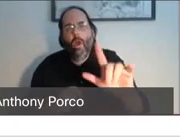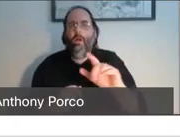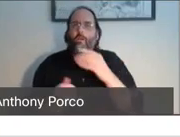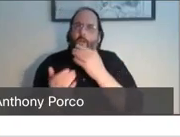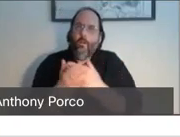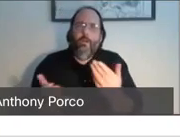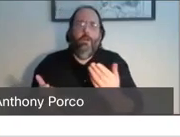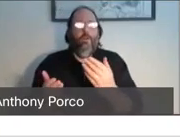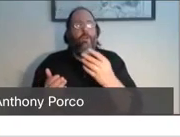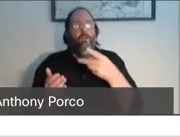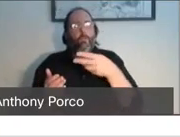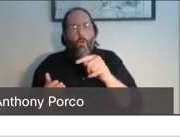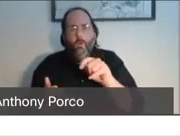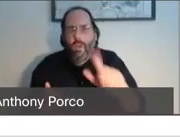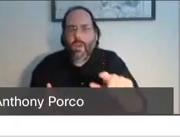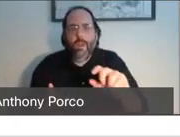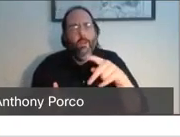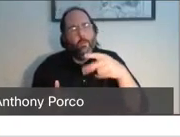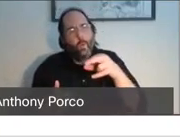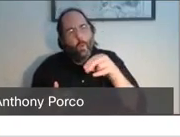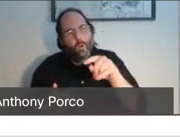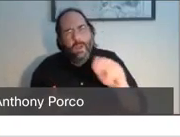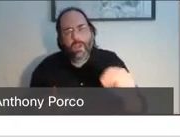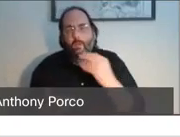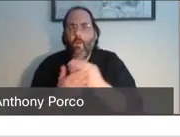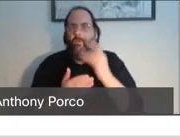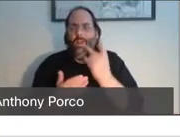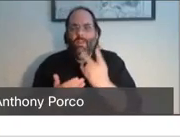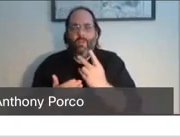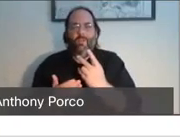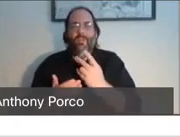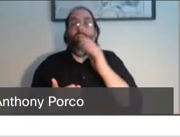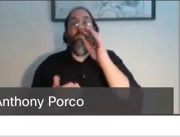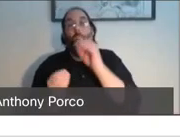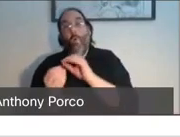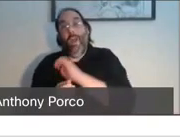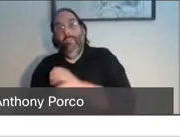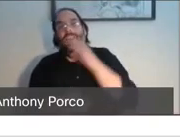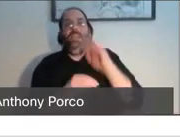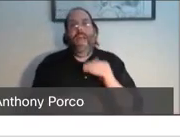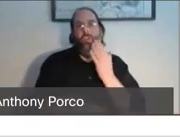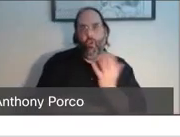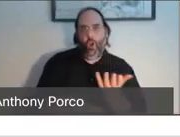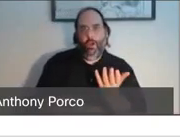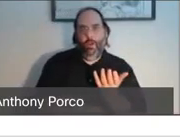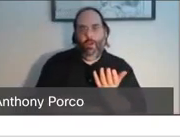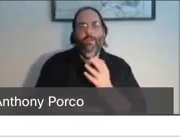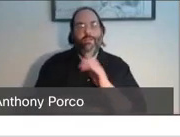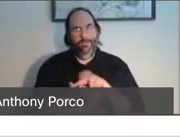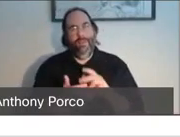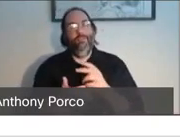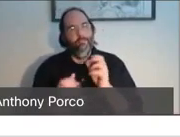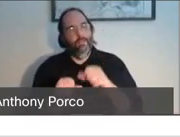proteins, things that are going to translate into energy and not sugar. That makes the difference between soaring and crashing.